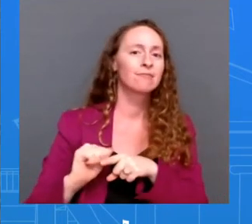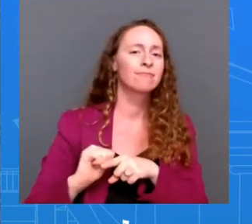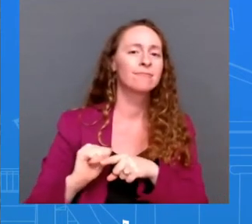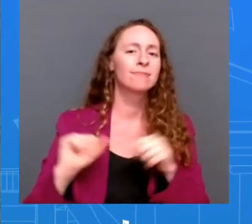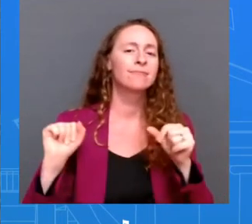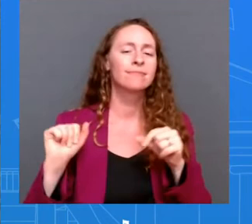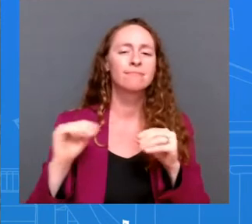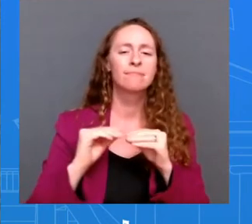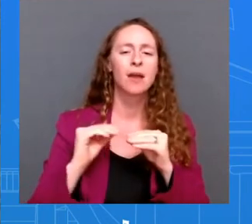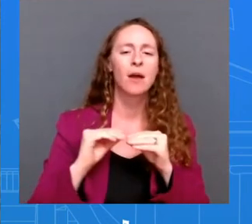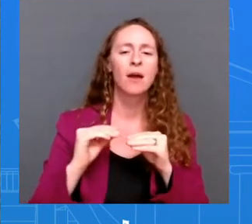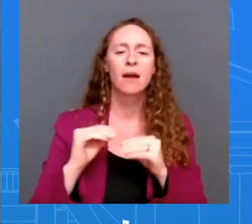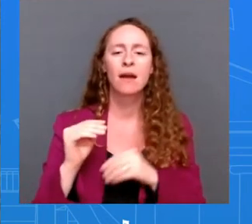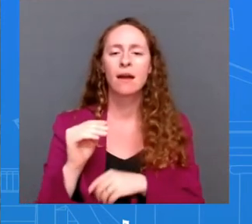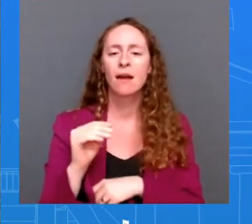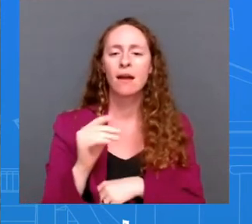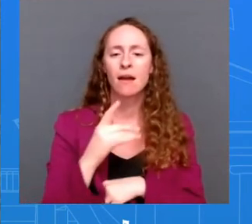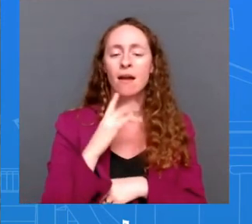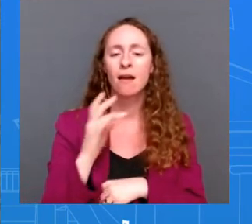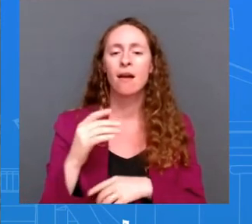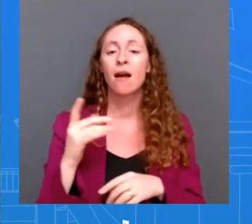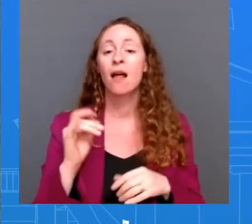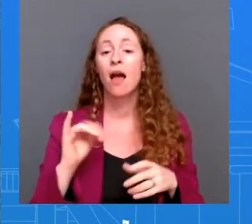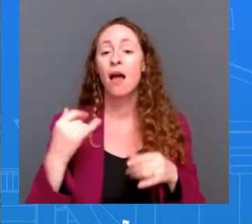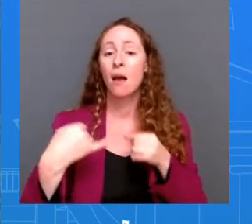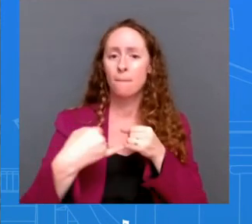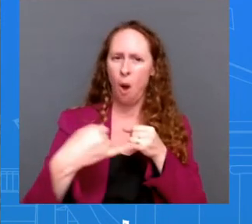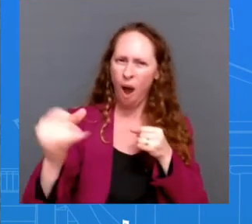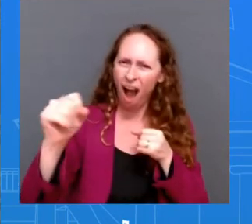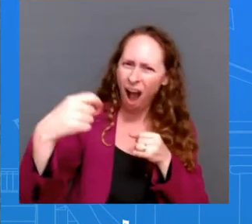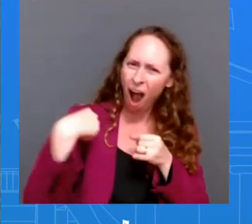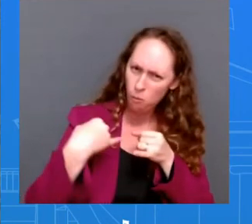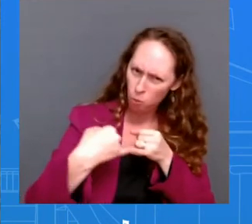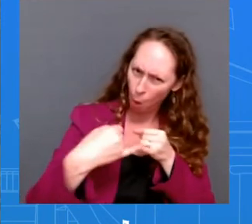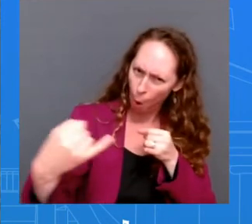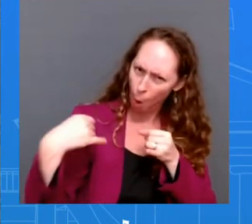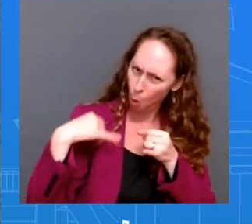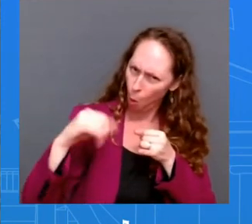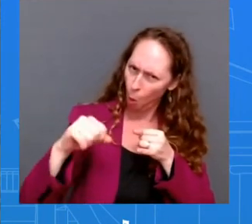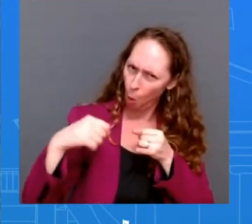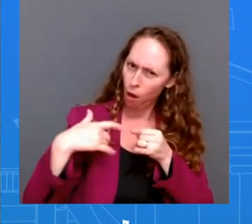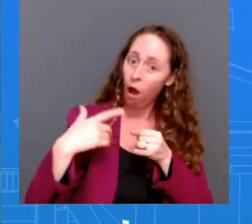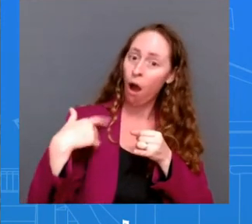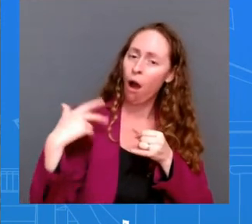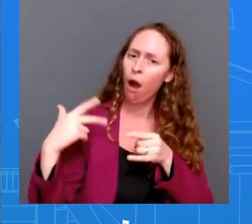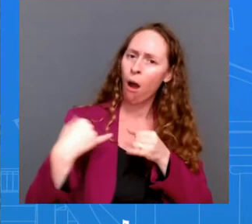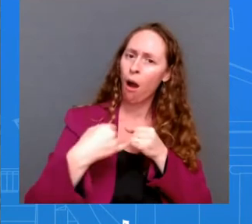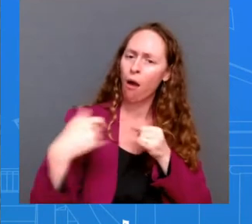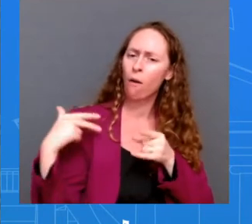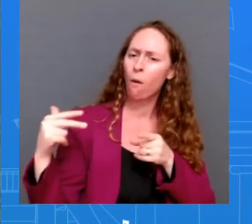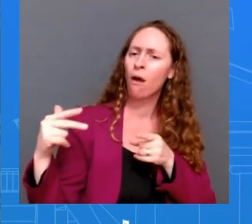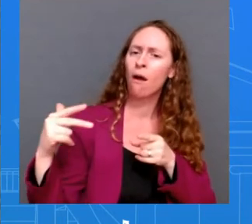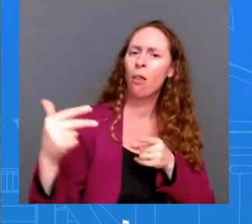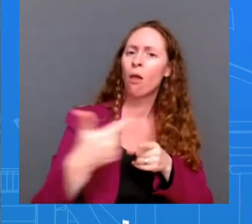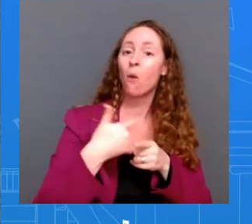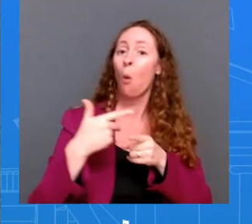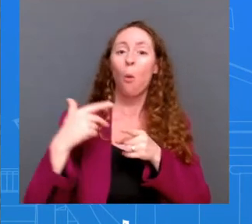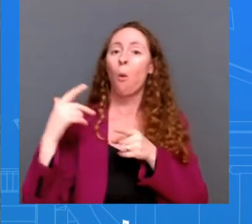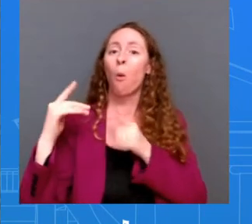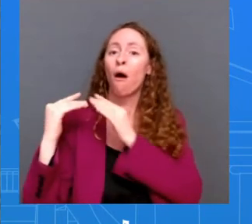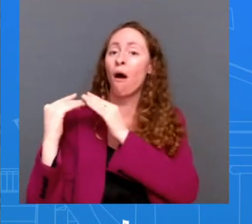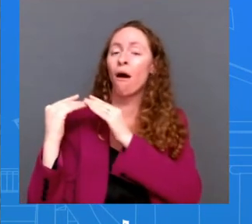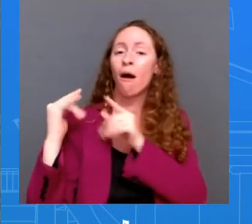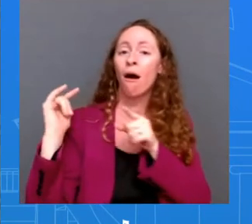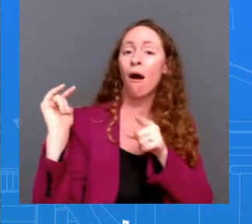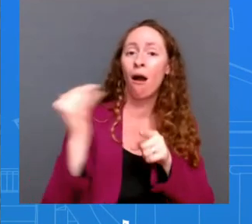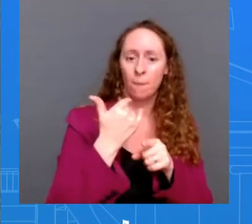no reason for this to erupt into a crisis. There's no reason for this to come to blows, and nobody wants to see that happen. And I'll tell you this, having